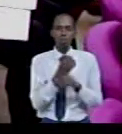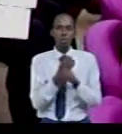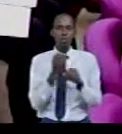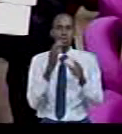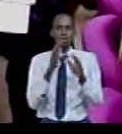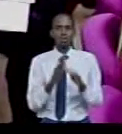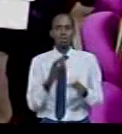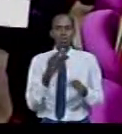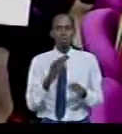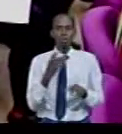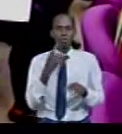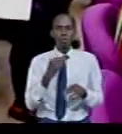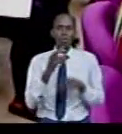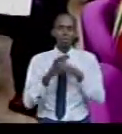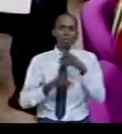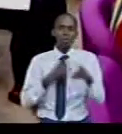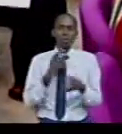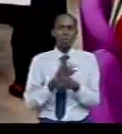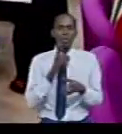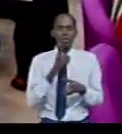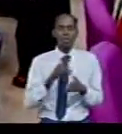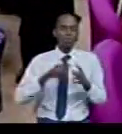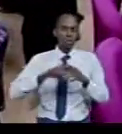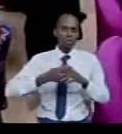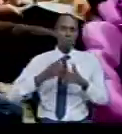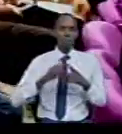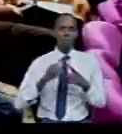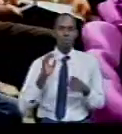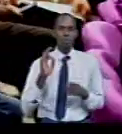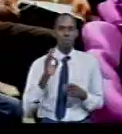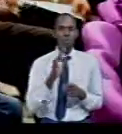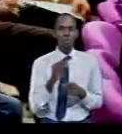he began to preach, and straightway he